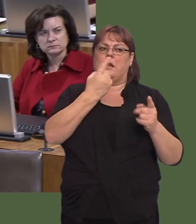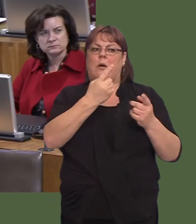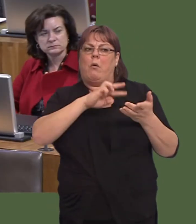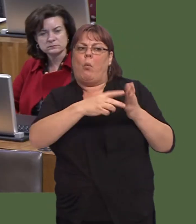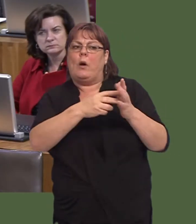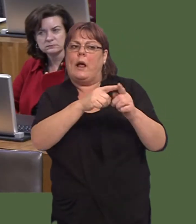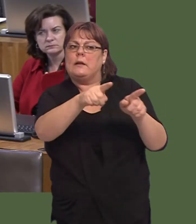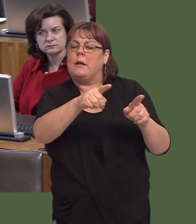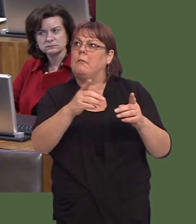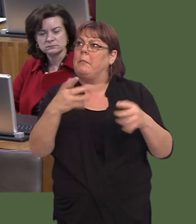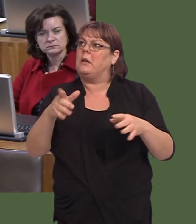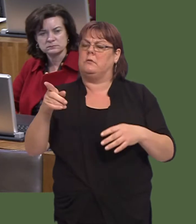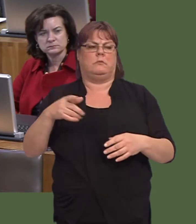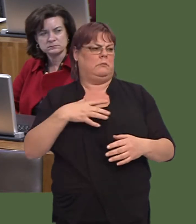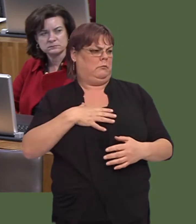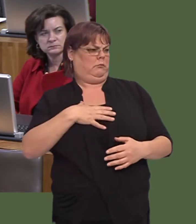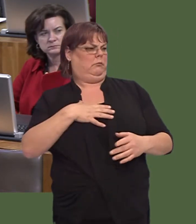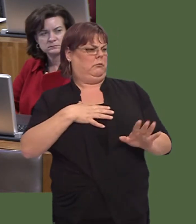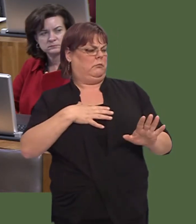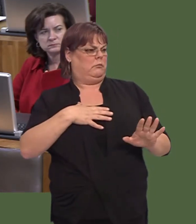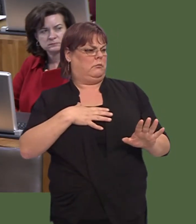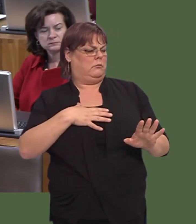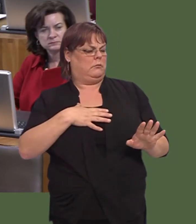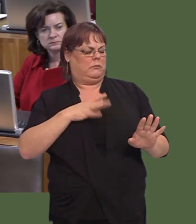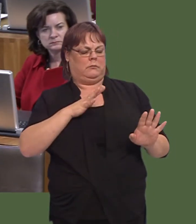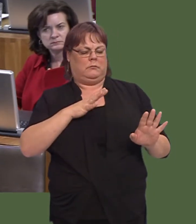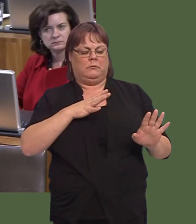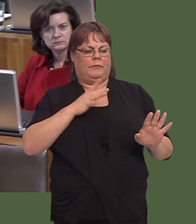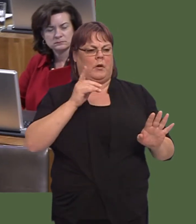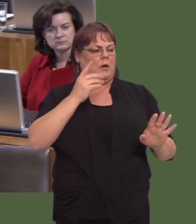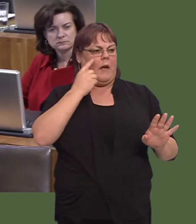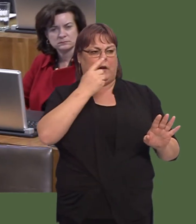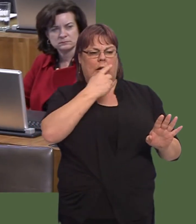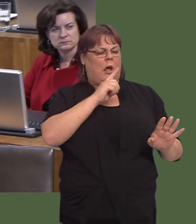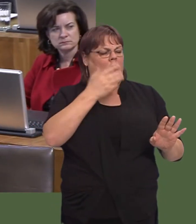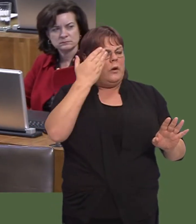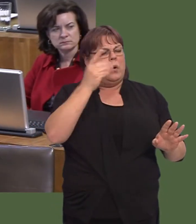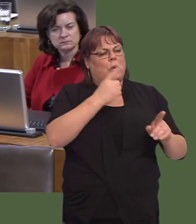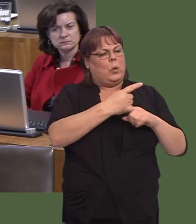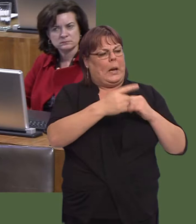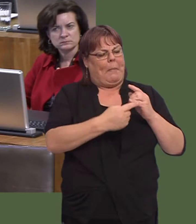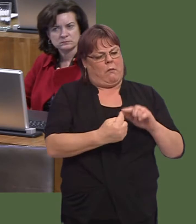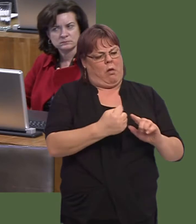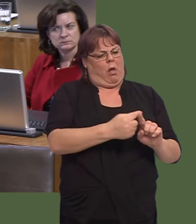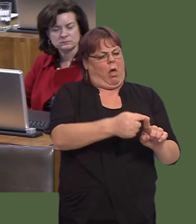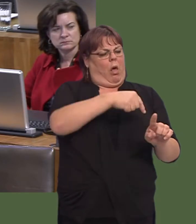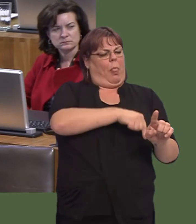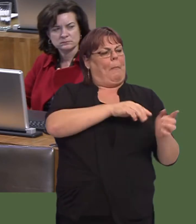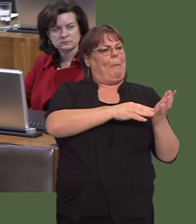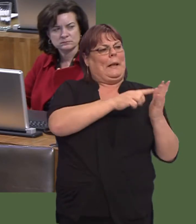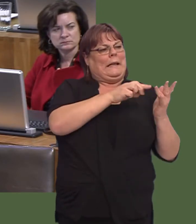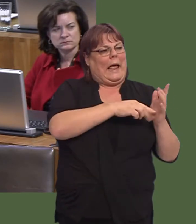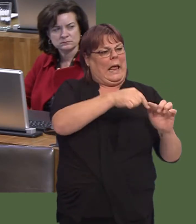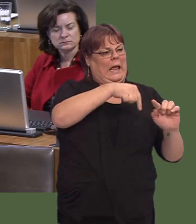remarkable suggestion, I have to say. I hope he has evidence for that. First of all, I'm not sure what he's talking about on the Monday. He's not